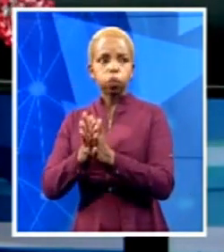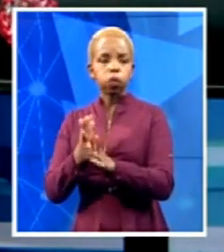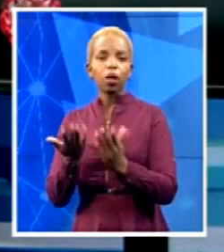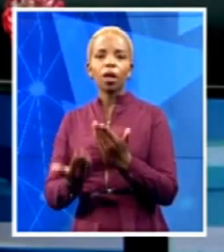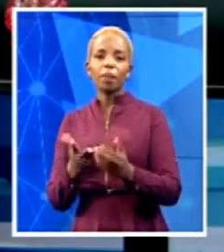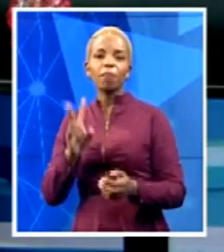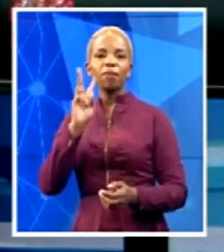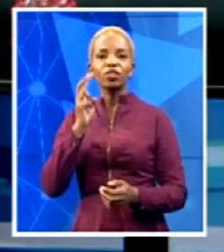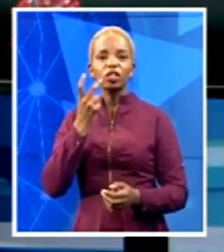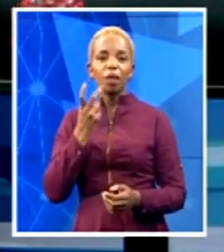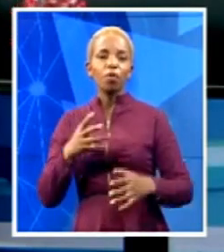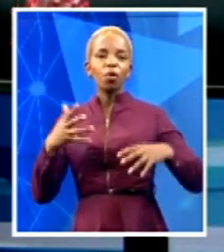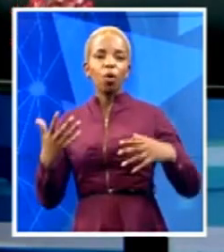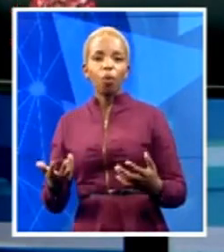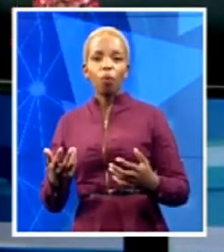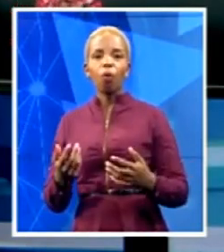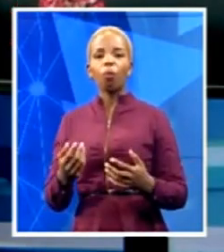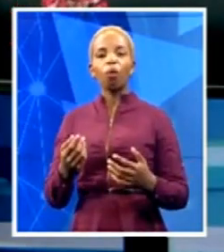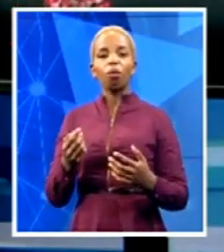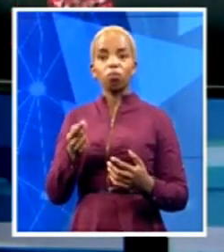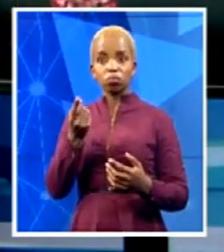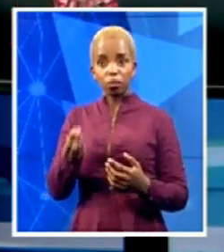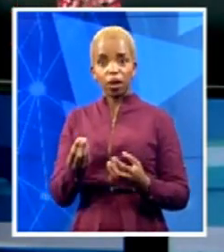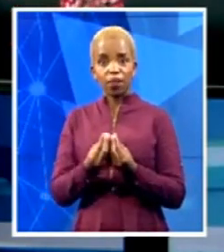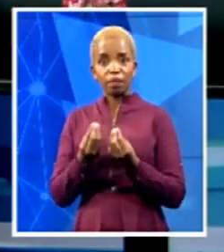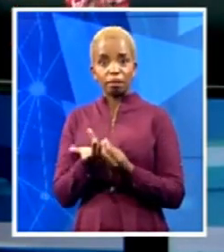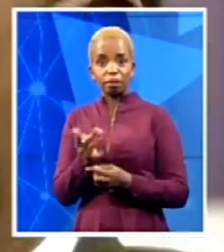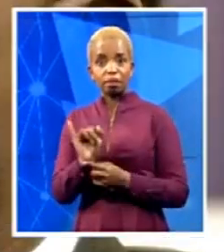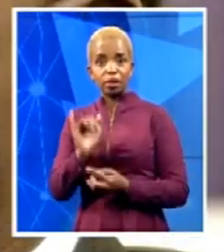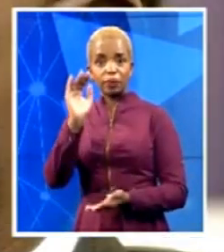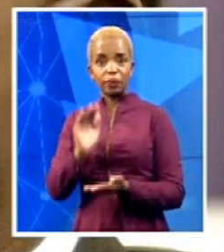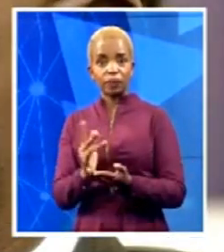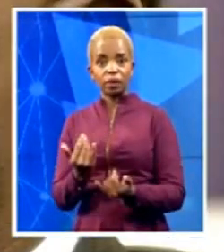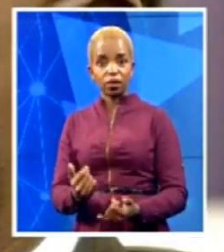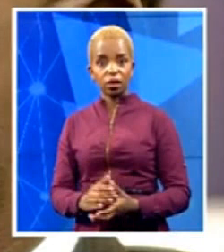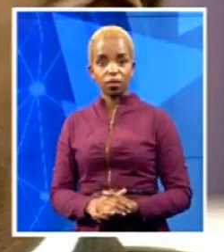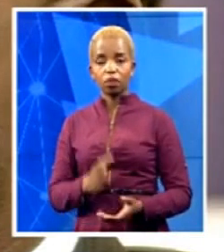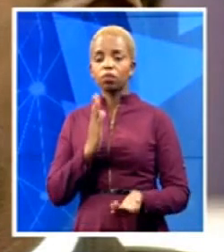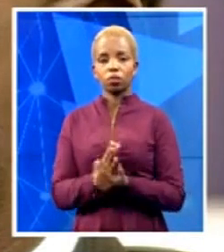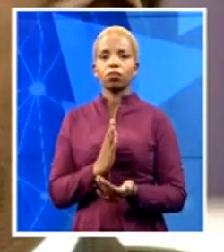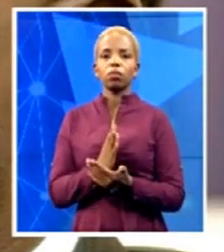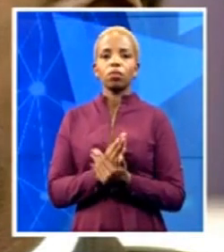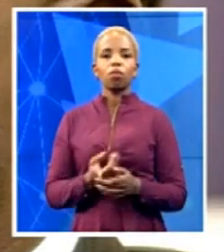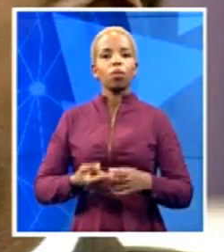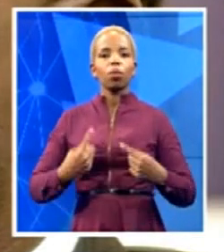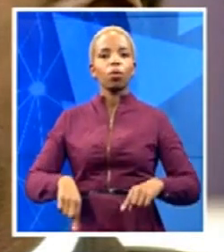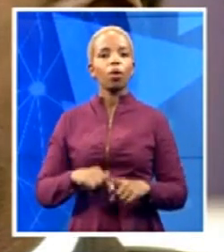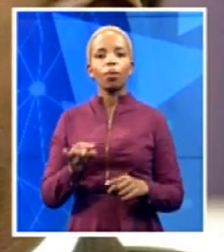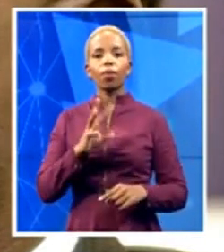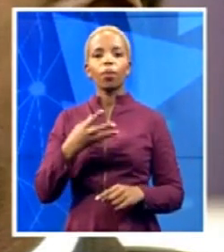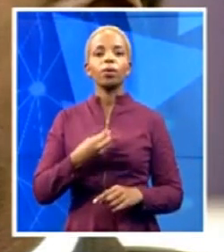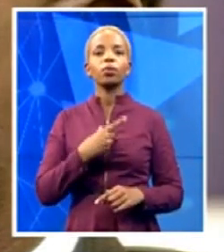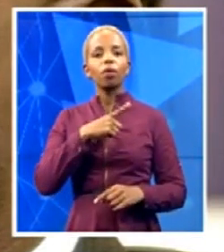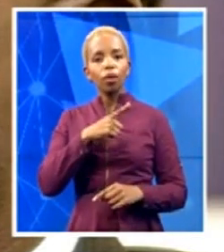down? It has, absolutely. We don't have the figures exactly, but we know that the farmers themselves are really straining at this point in